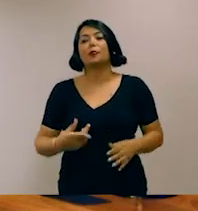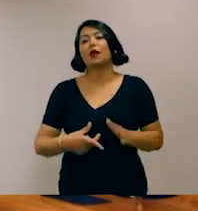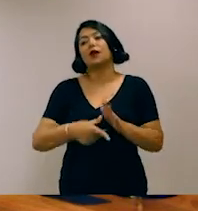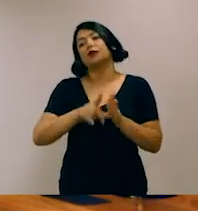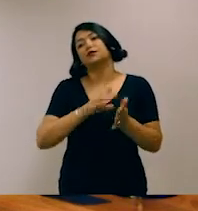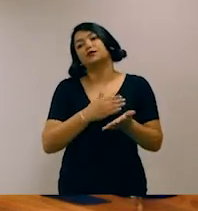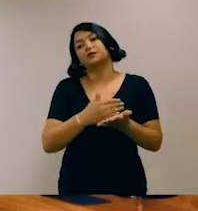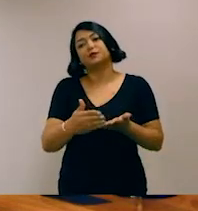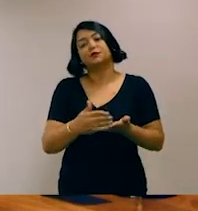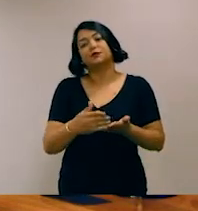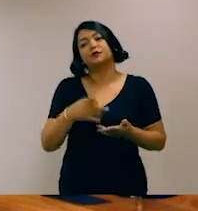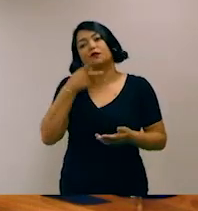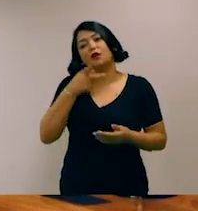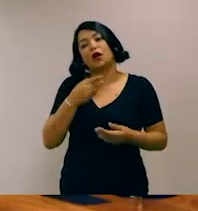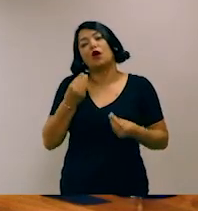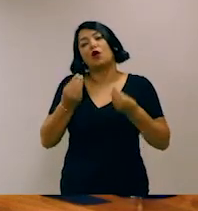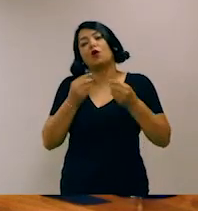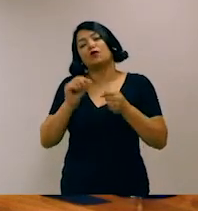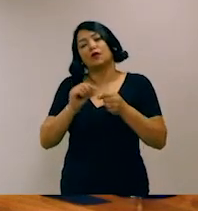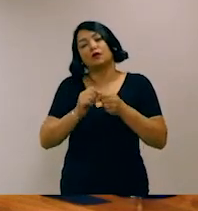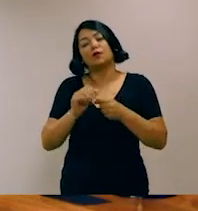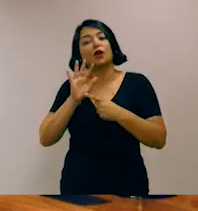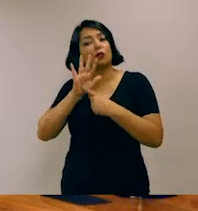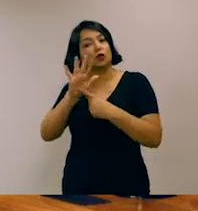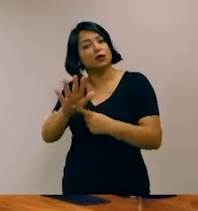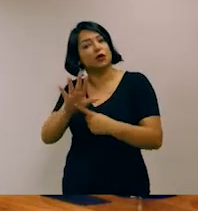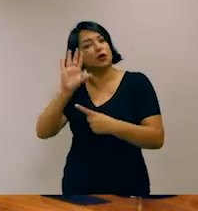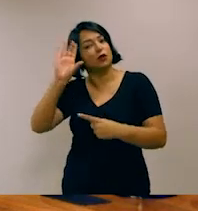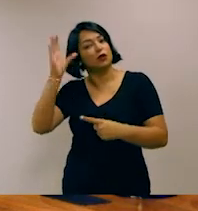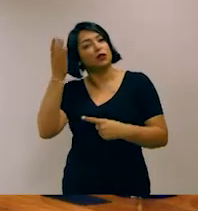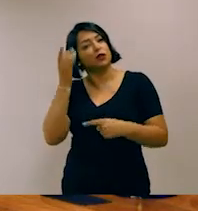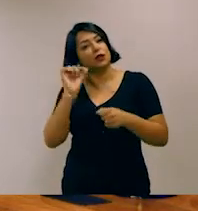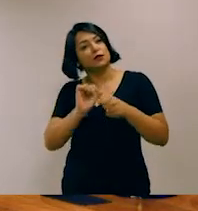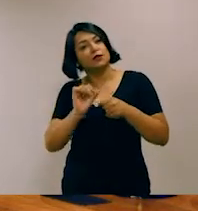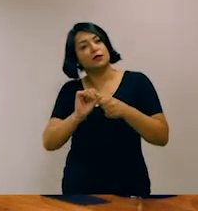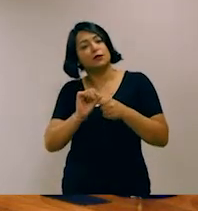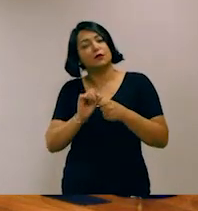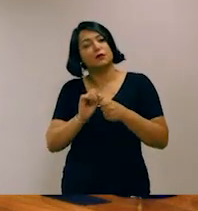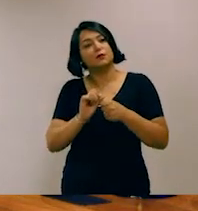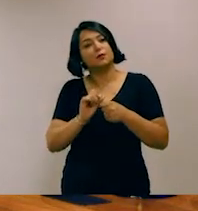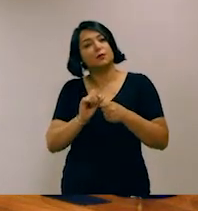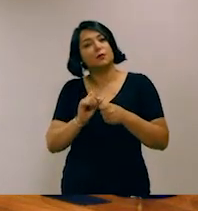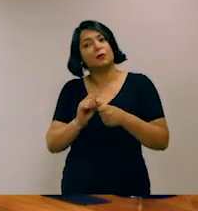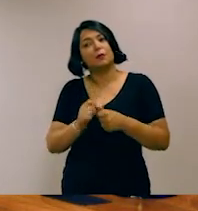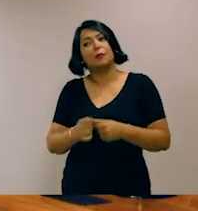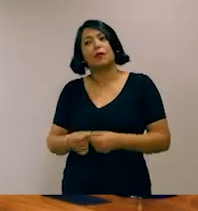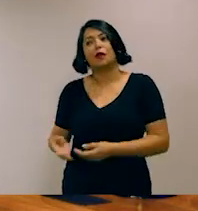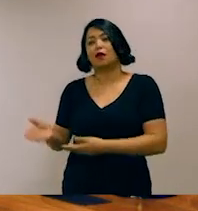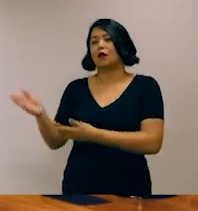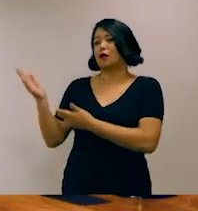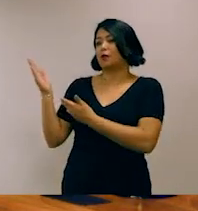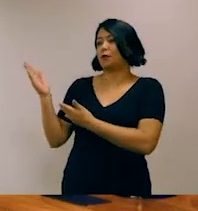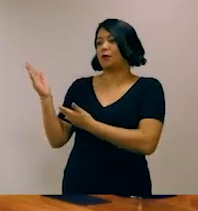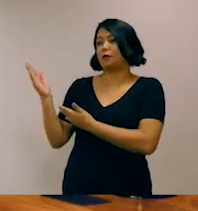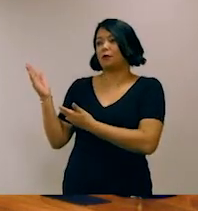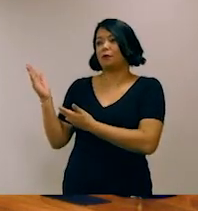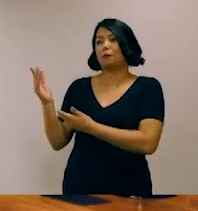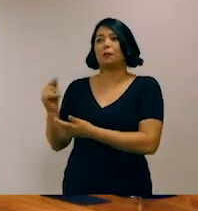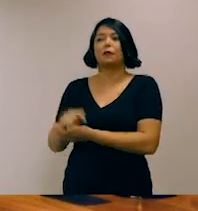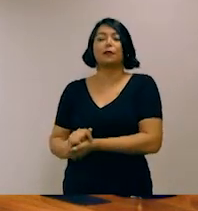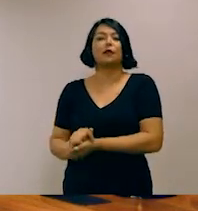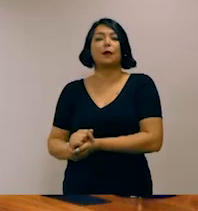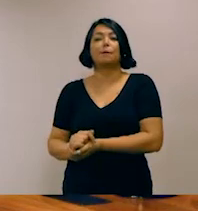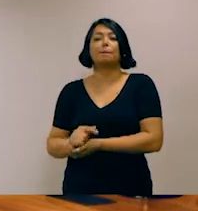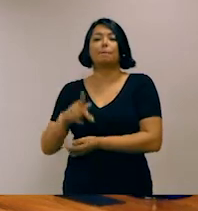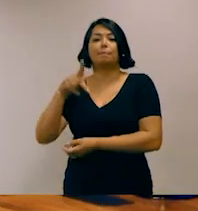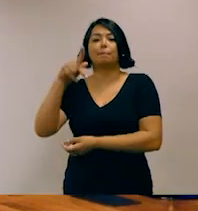And before, so I brought some results here. And so the first product,